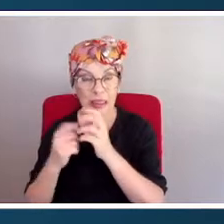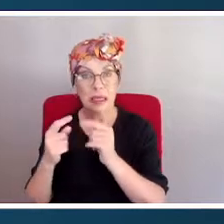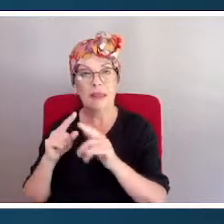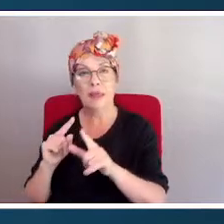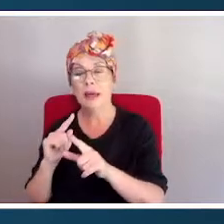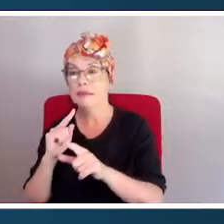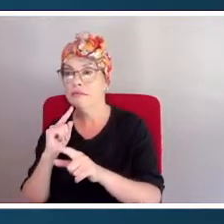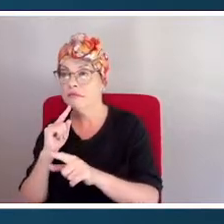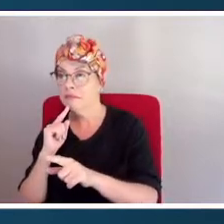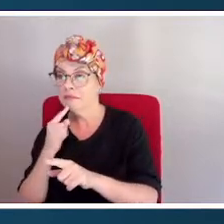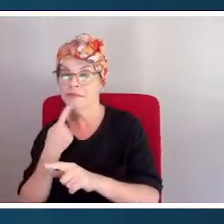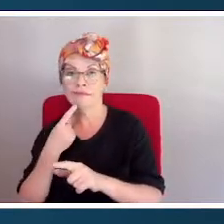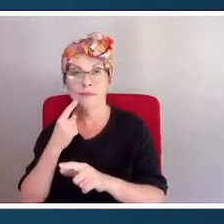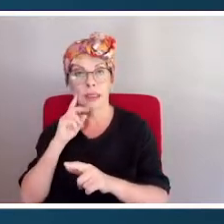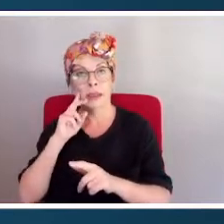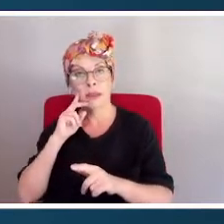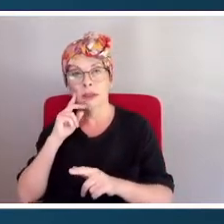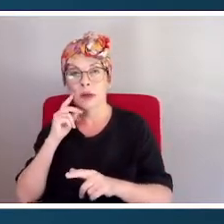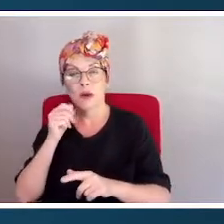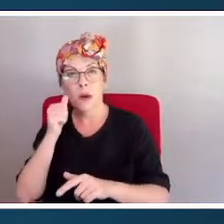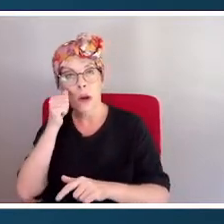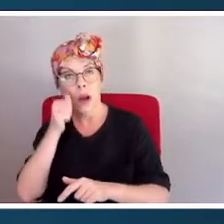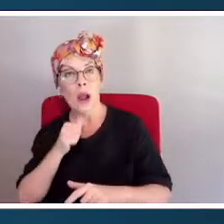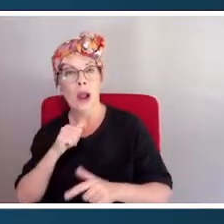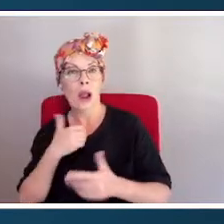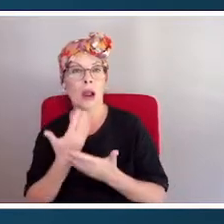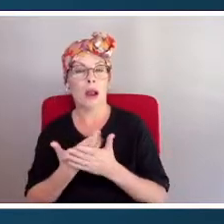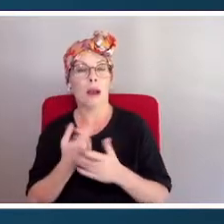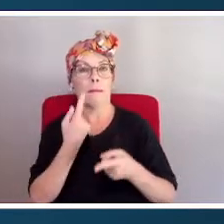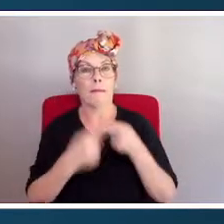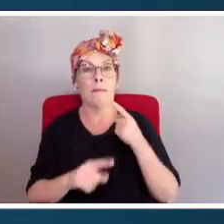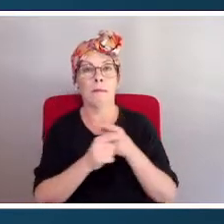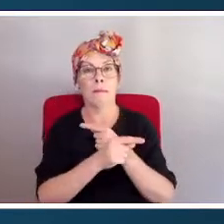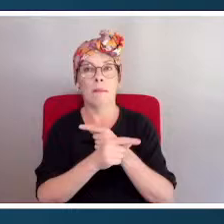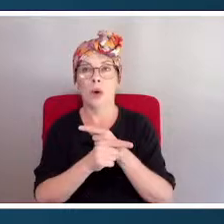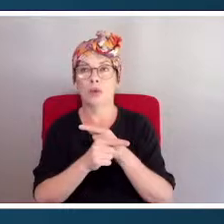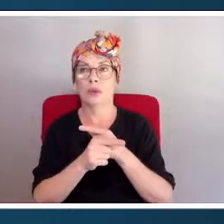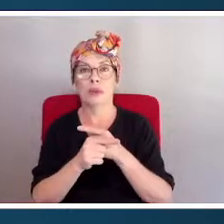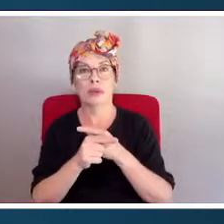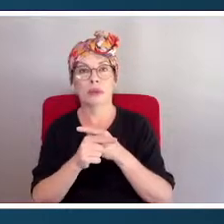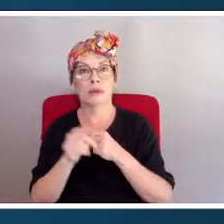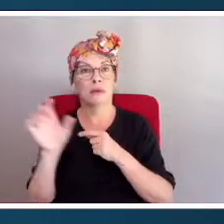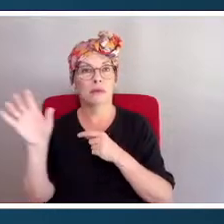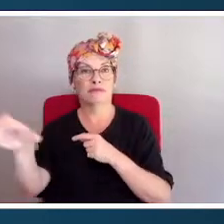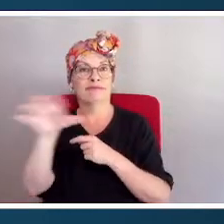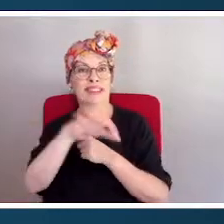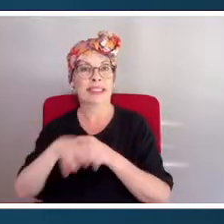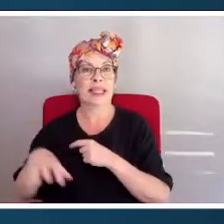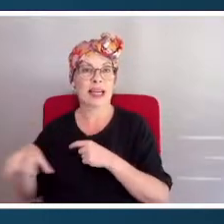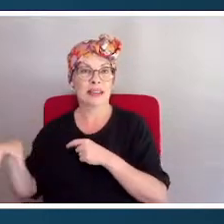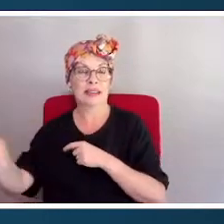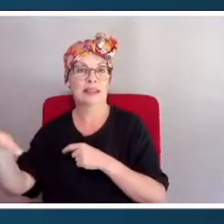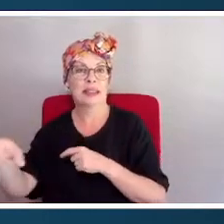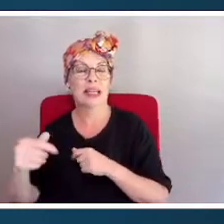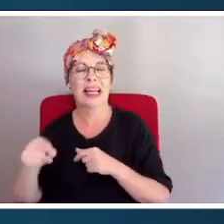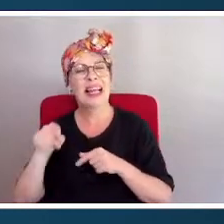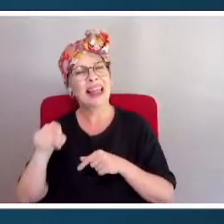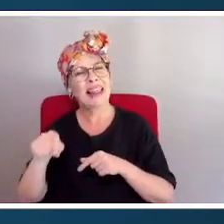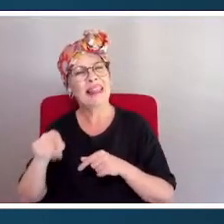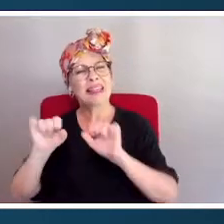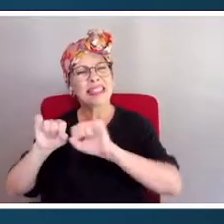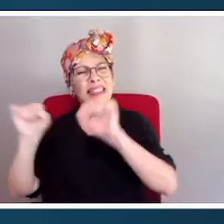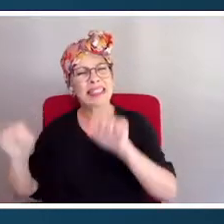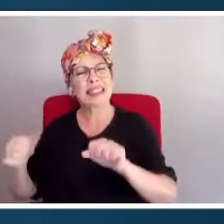states. An international financing system that needs to be reformed.